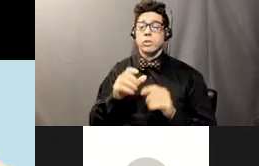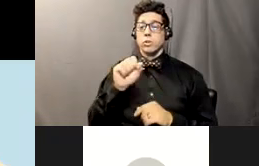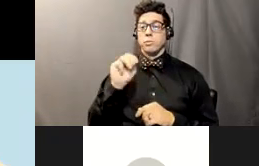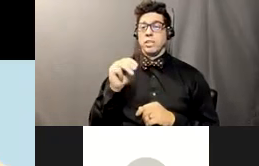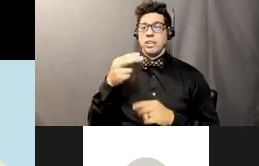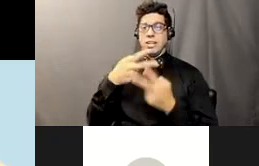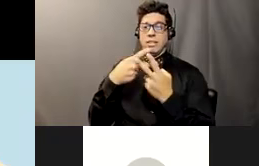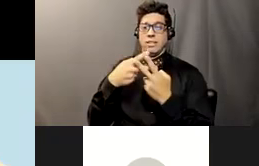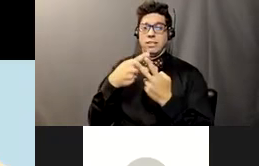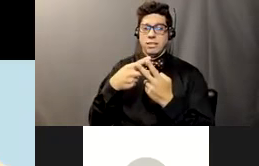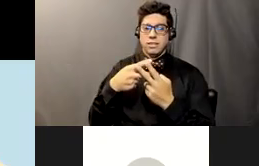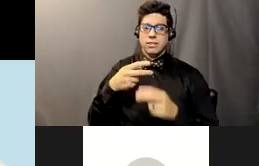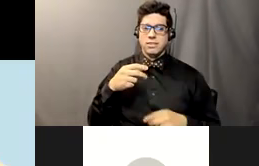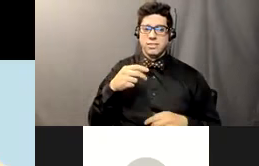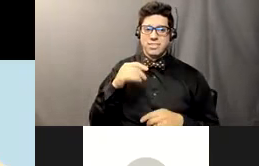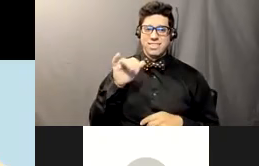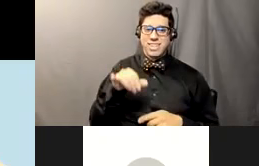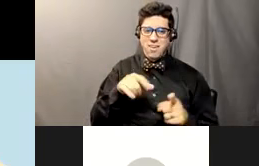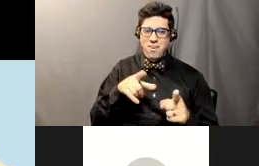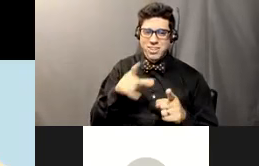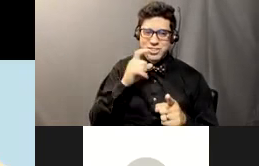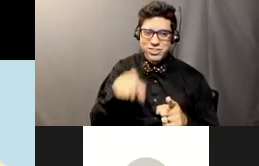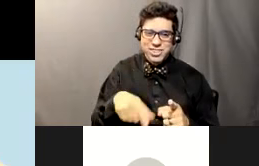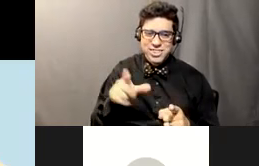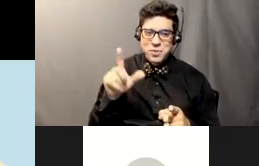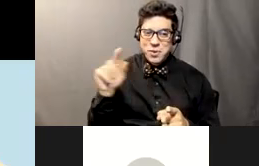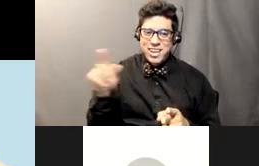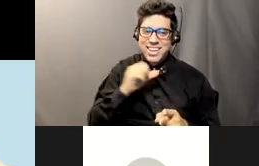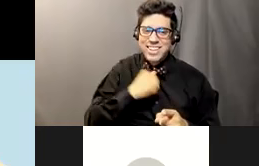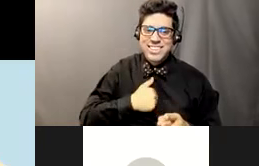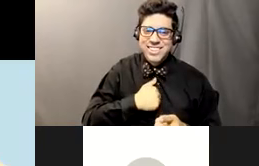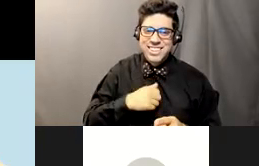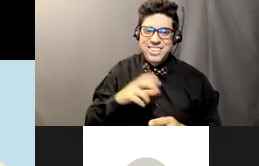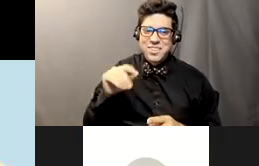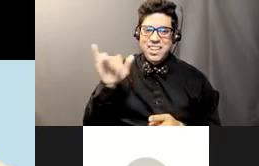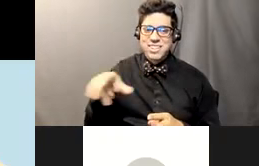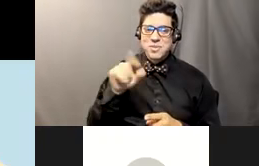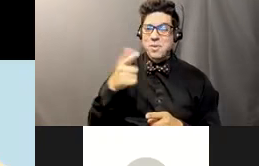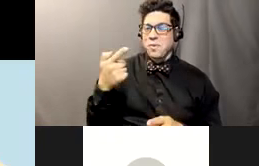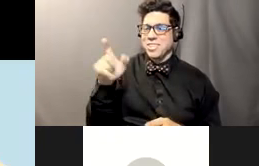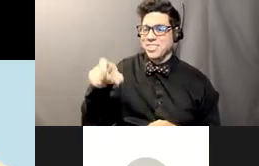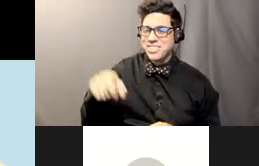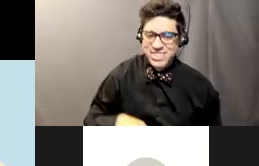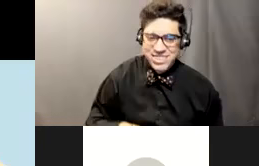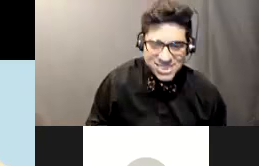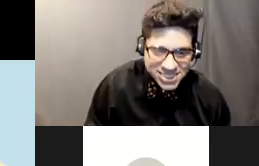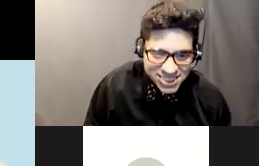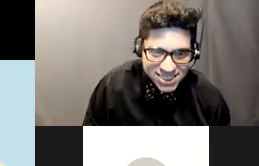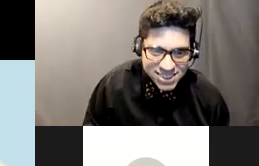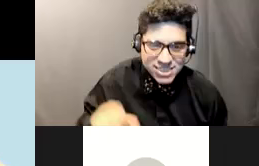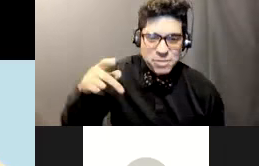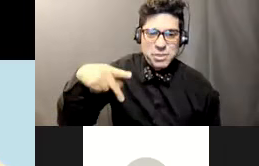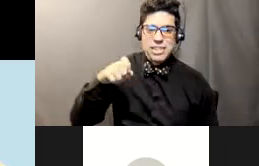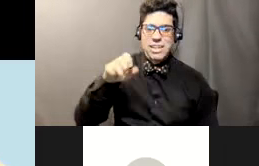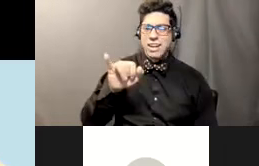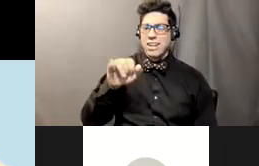PEI September 20. Oh, mistake. That should have been 2021. Apologies. And so we had, that was a